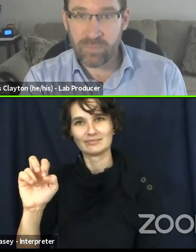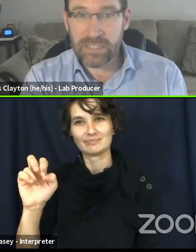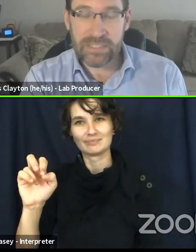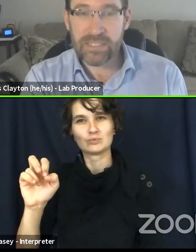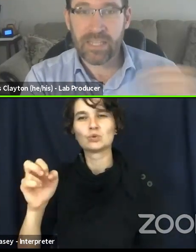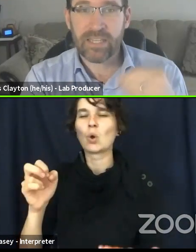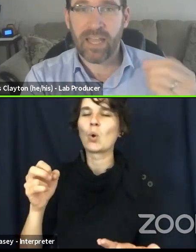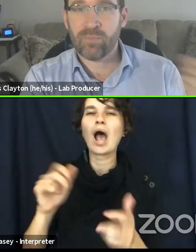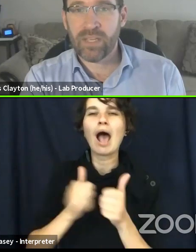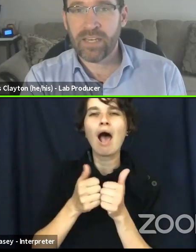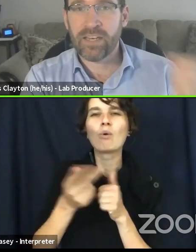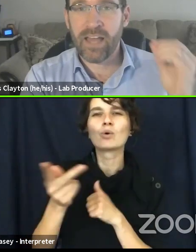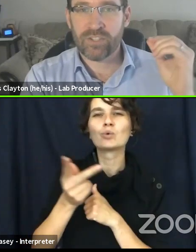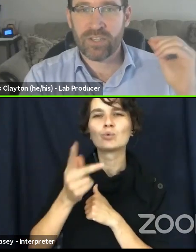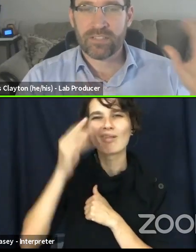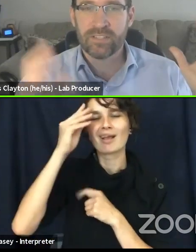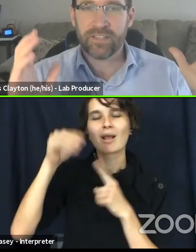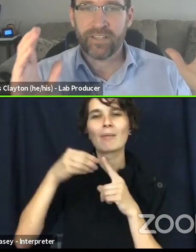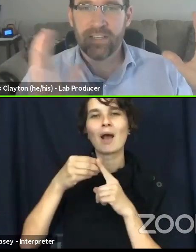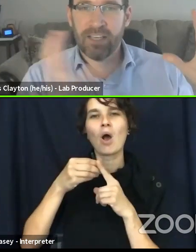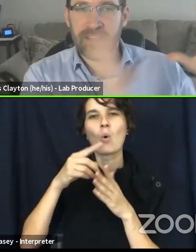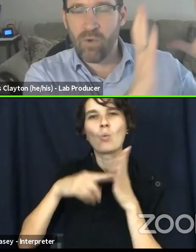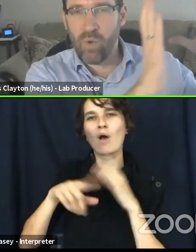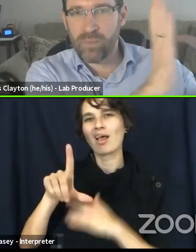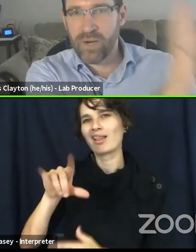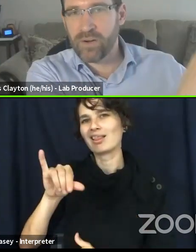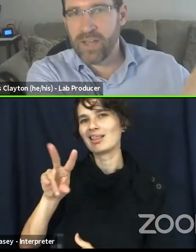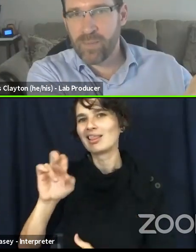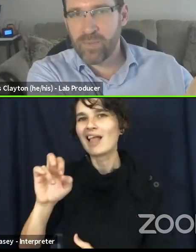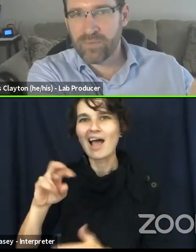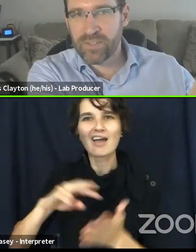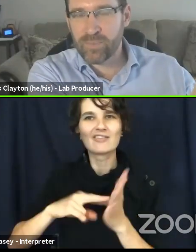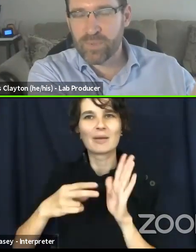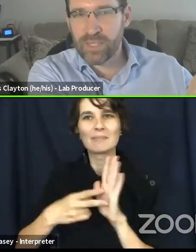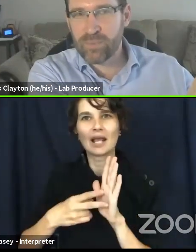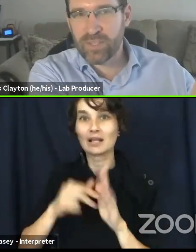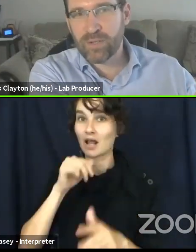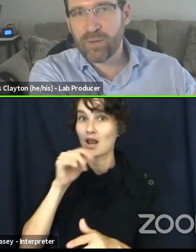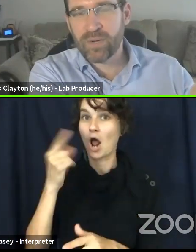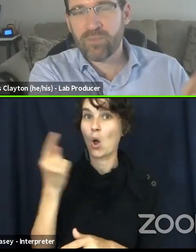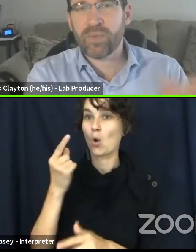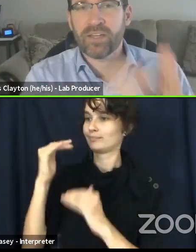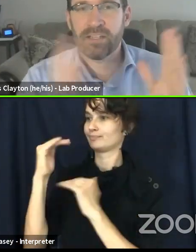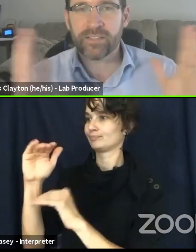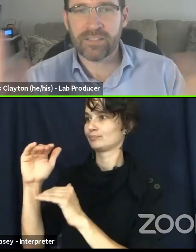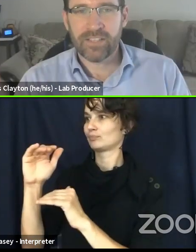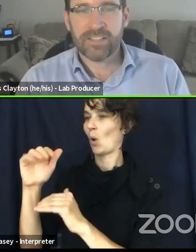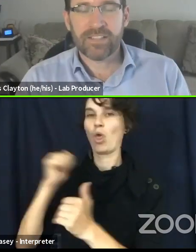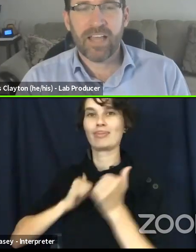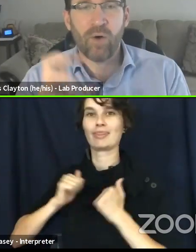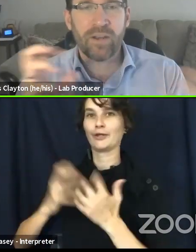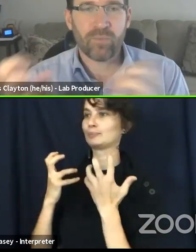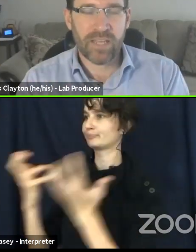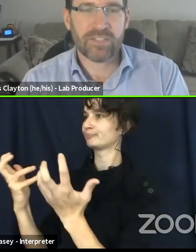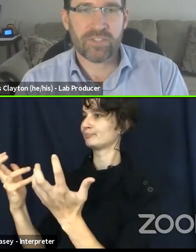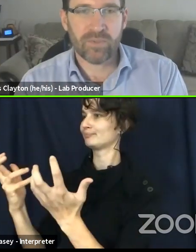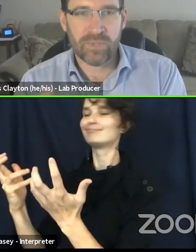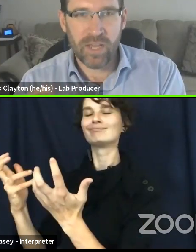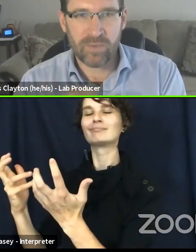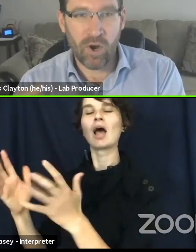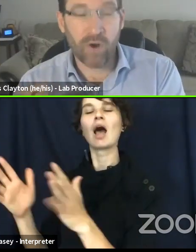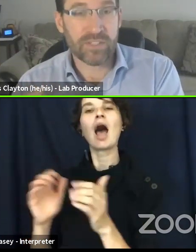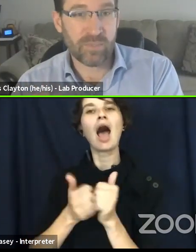liveness means and can mean, and not just in that one paradigm of the proscenium theater or whatever, but in how it relates